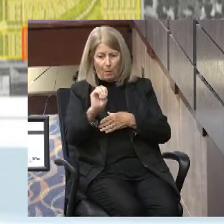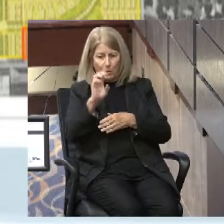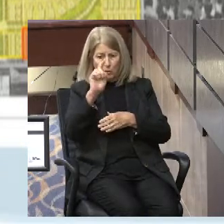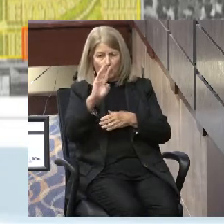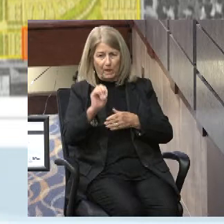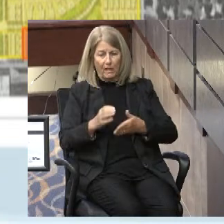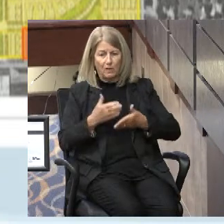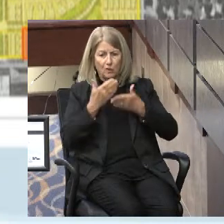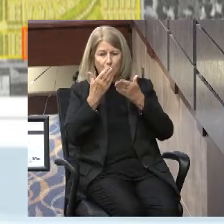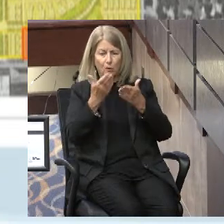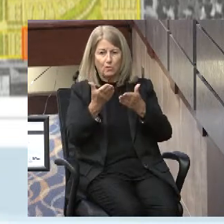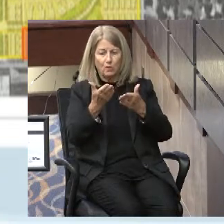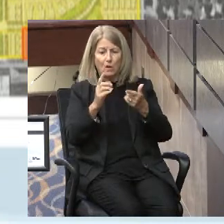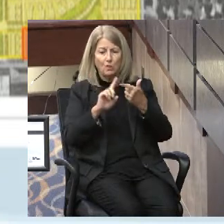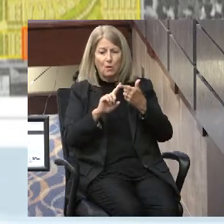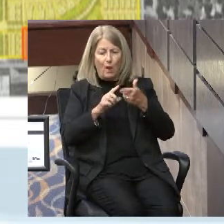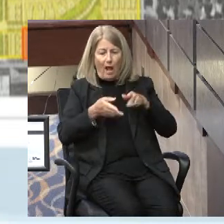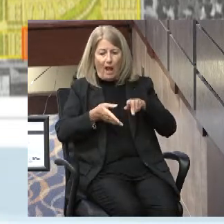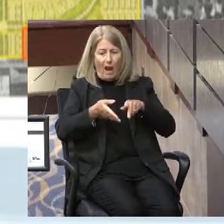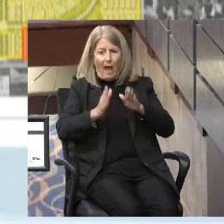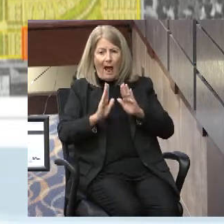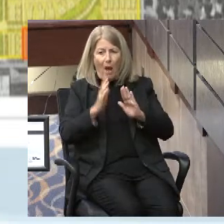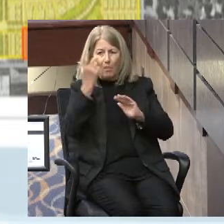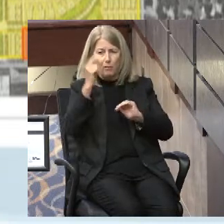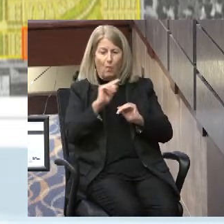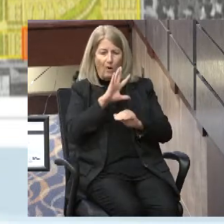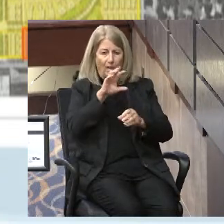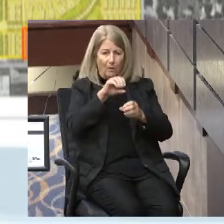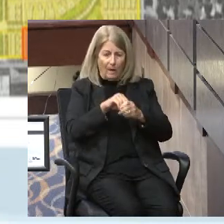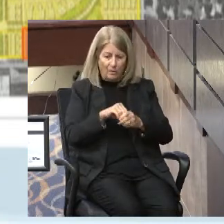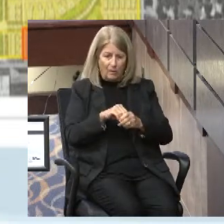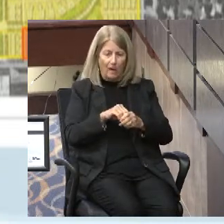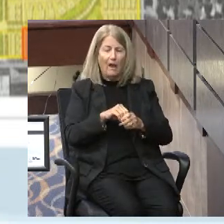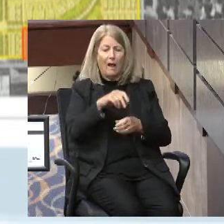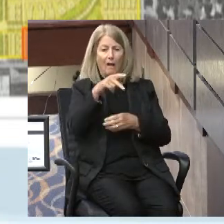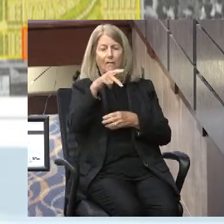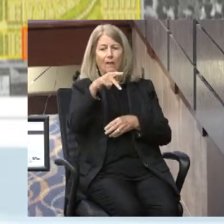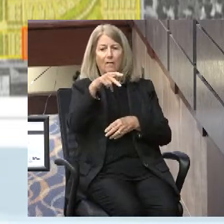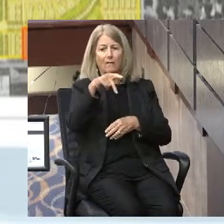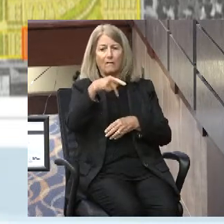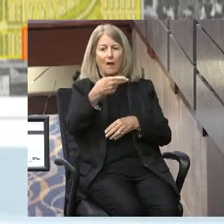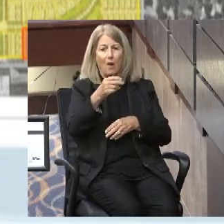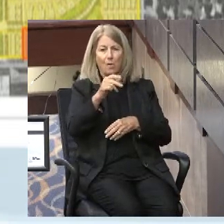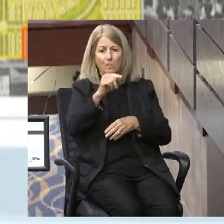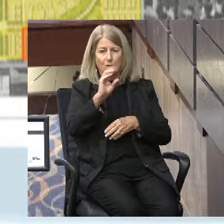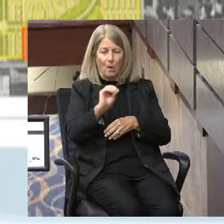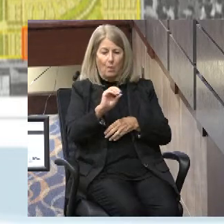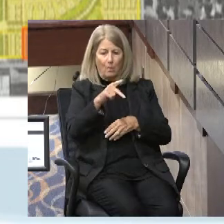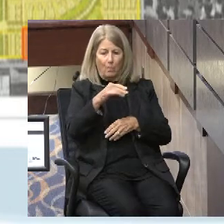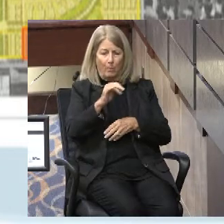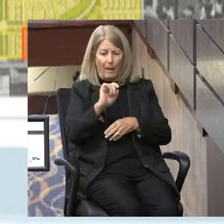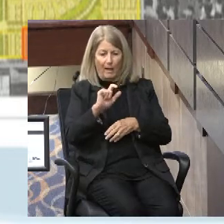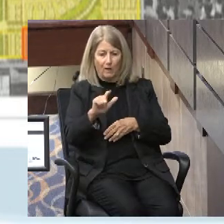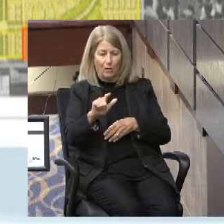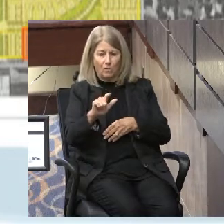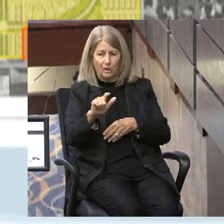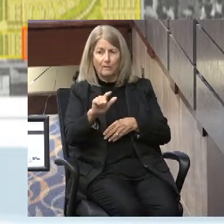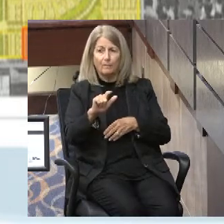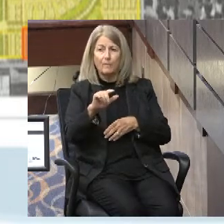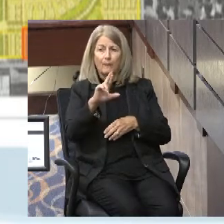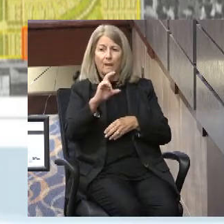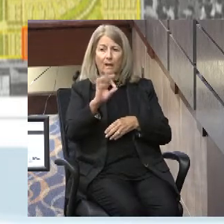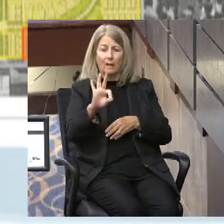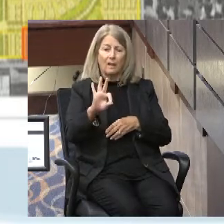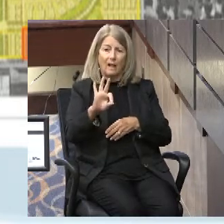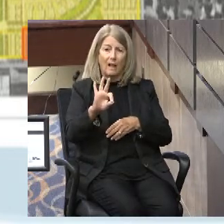to allow for architectural integration of photovoltaic panels. So in reference to Councilperson Palmer, it sounds